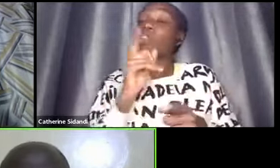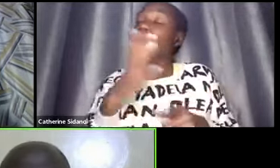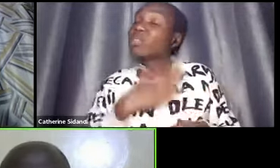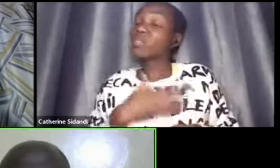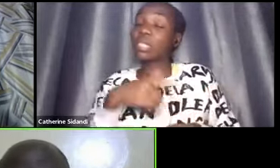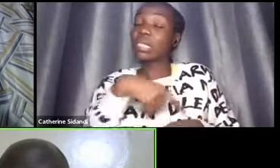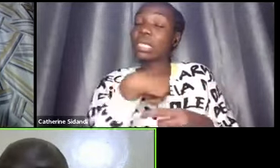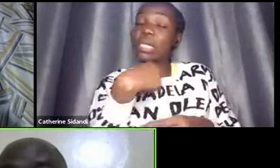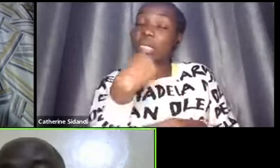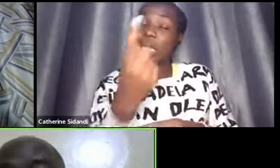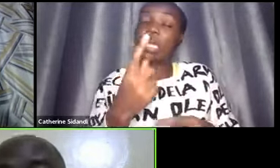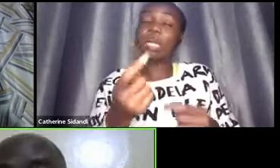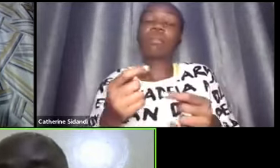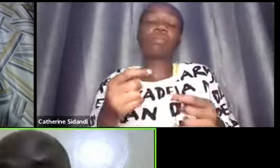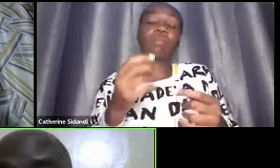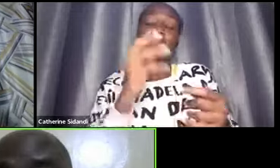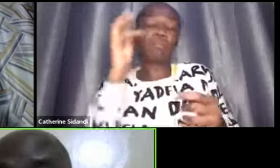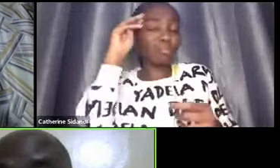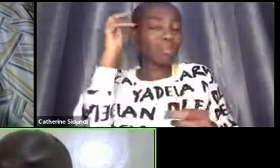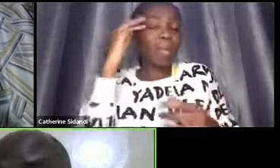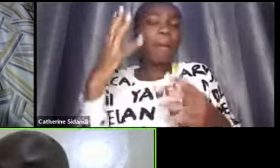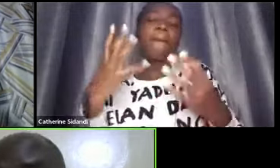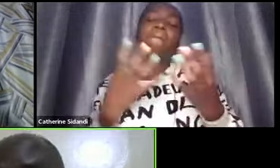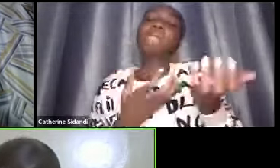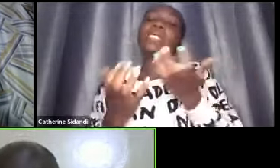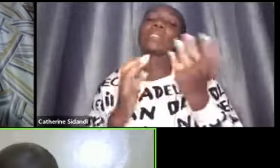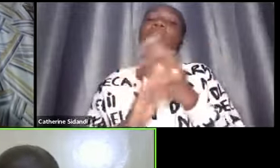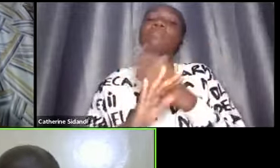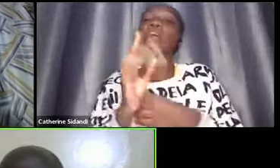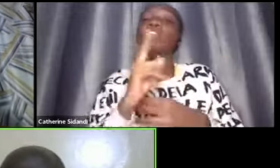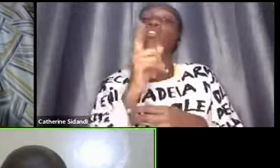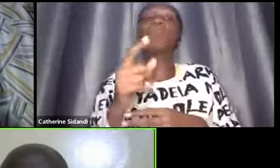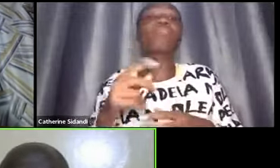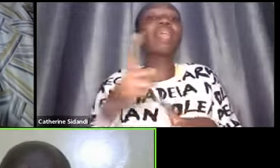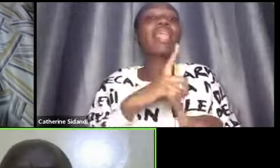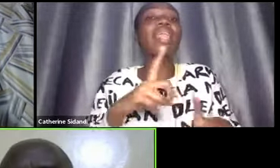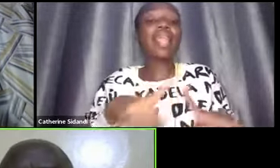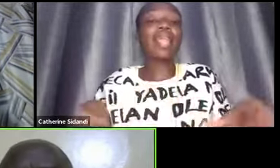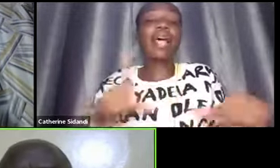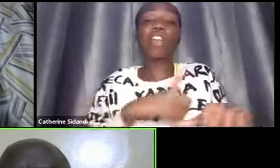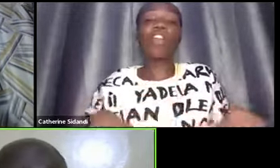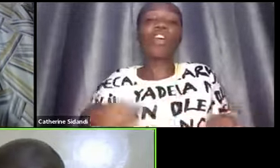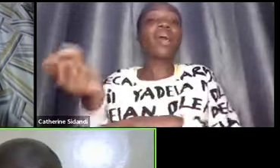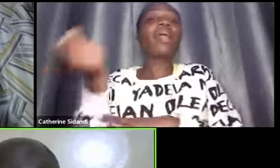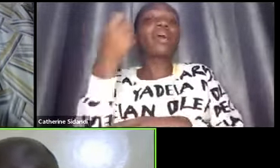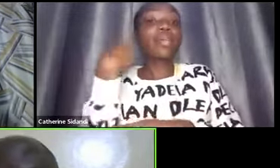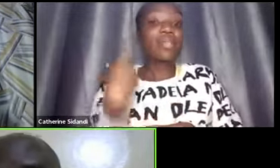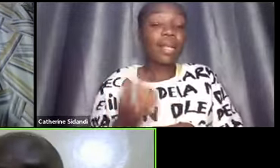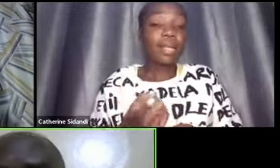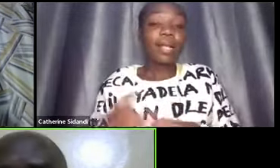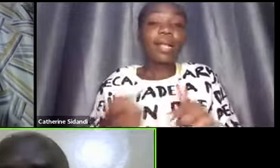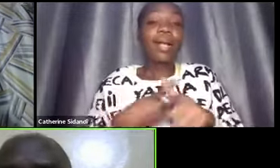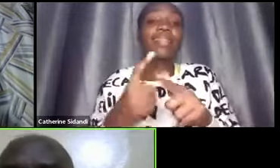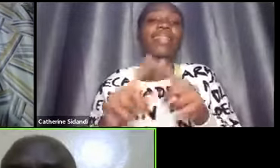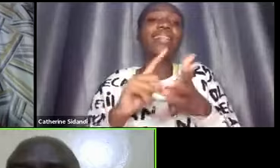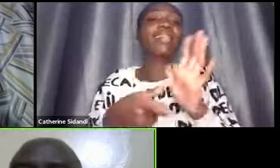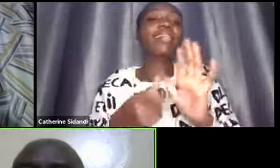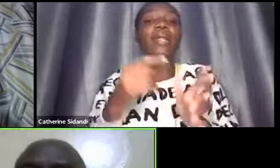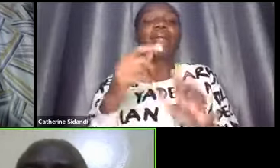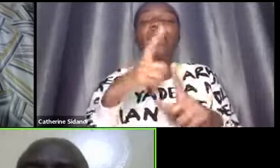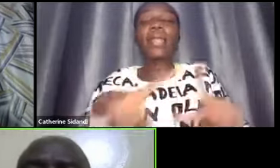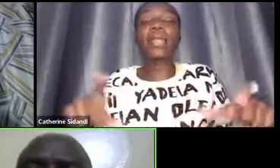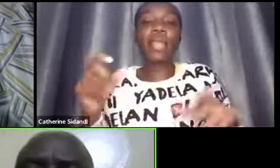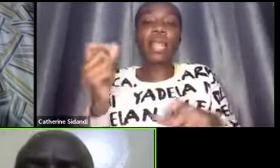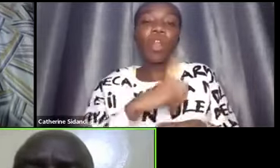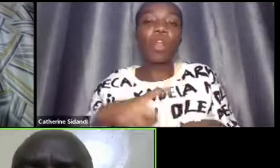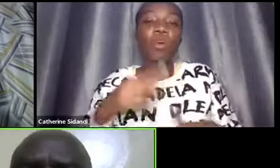also understood that this was the position of the young man. So what he did, he didn't want to get into an argument with the young man. So simply